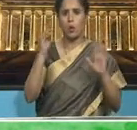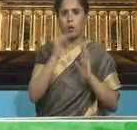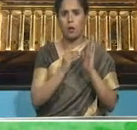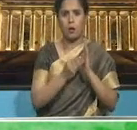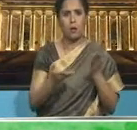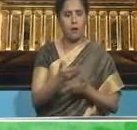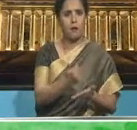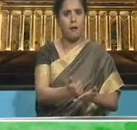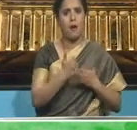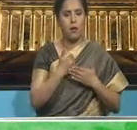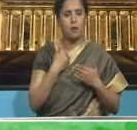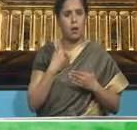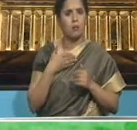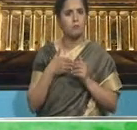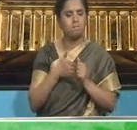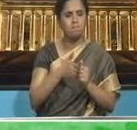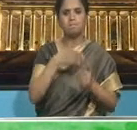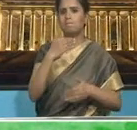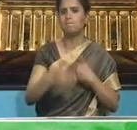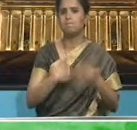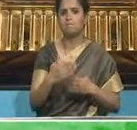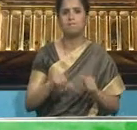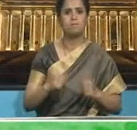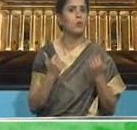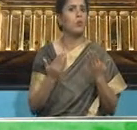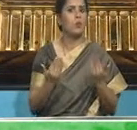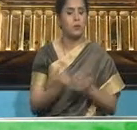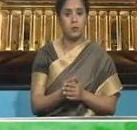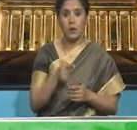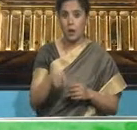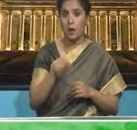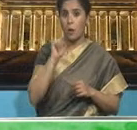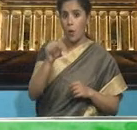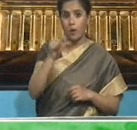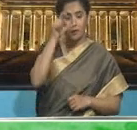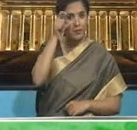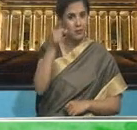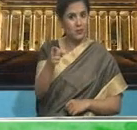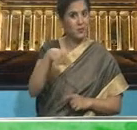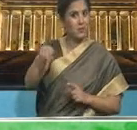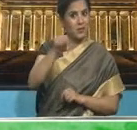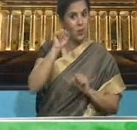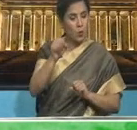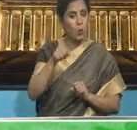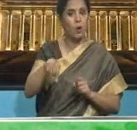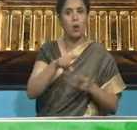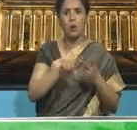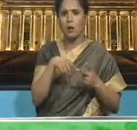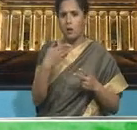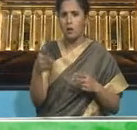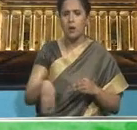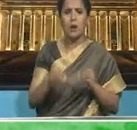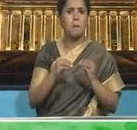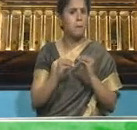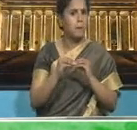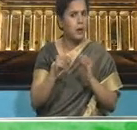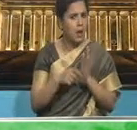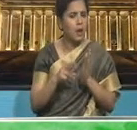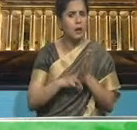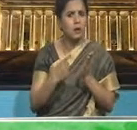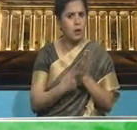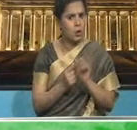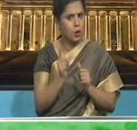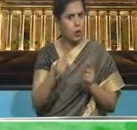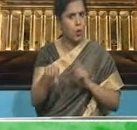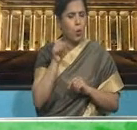makers guiding our path. While Baba Sahib Ambedkar and others gave us a map and